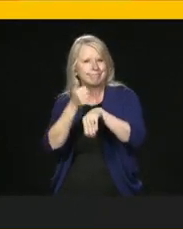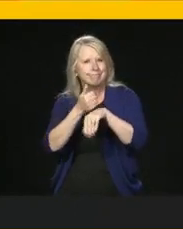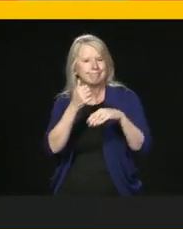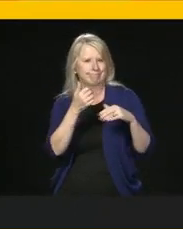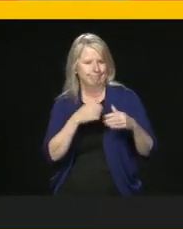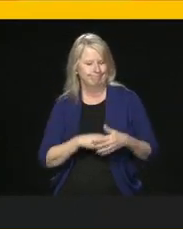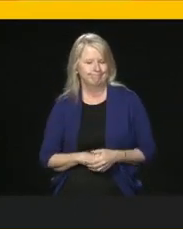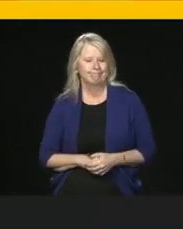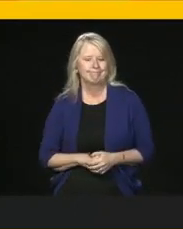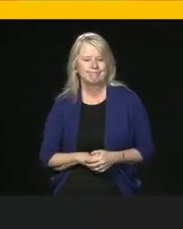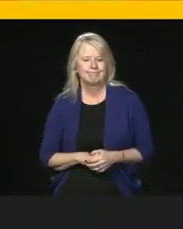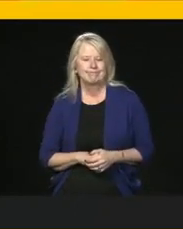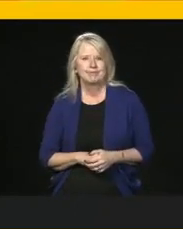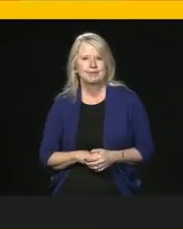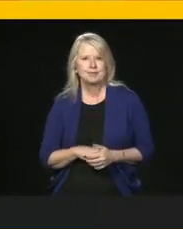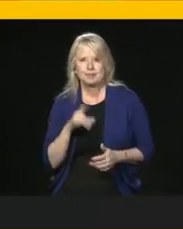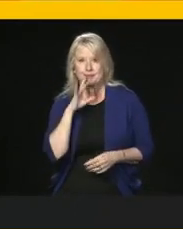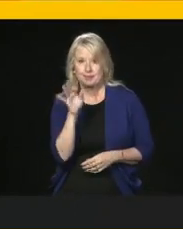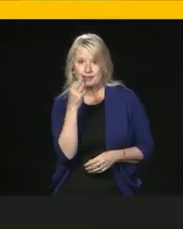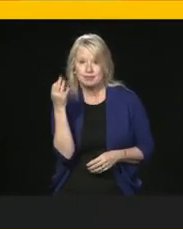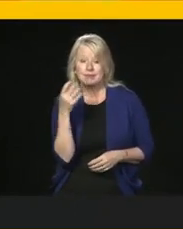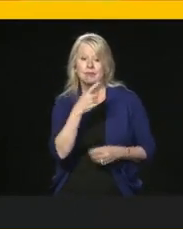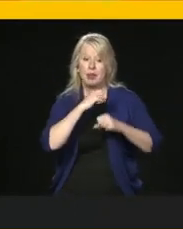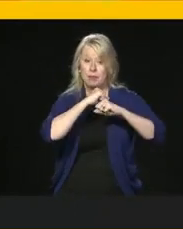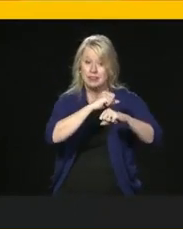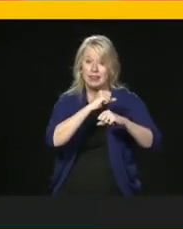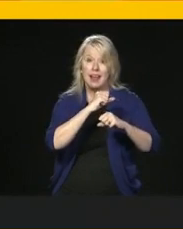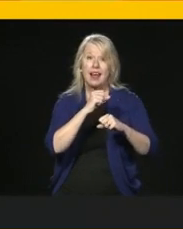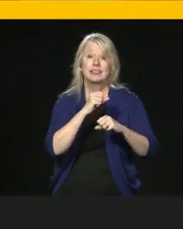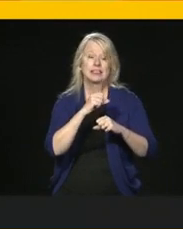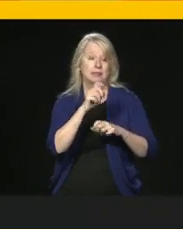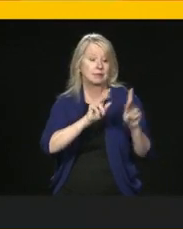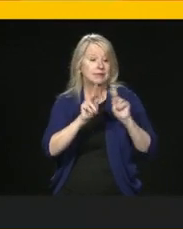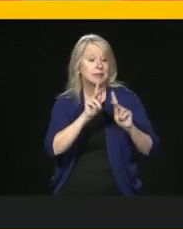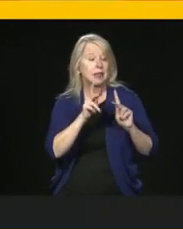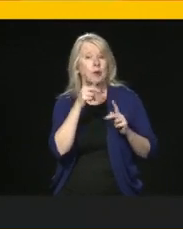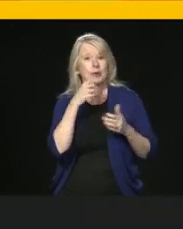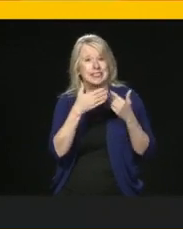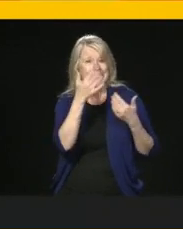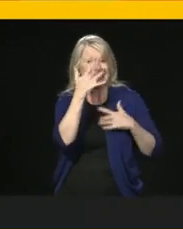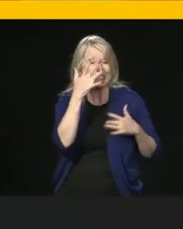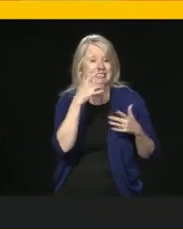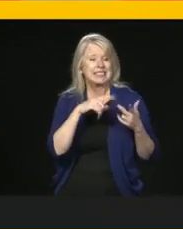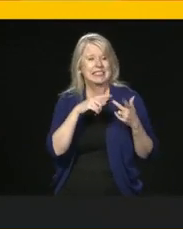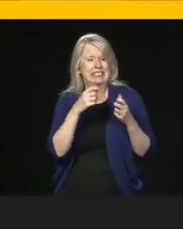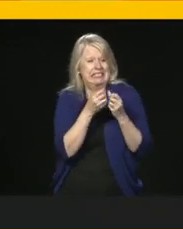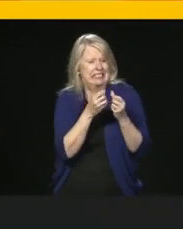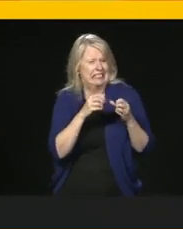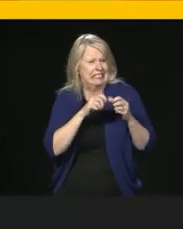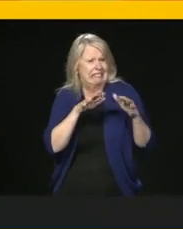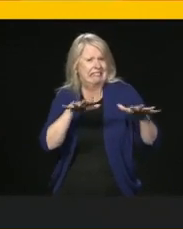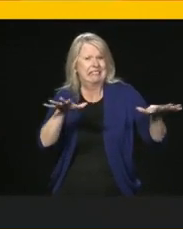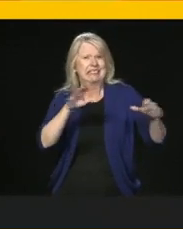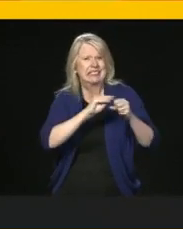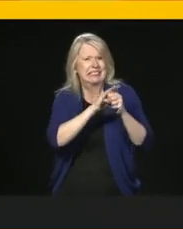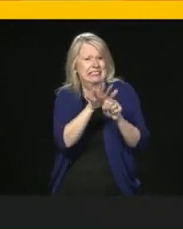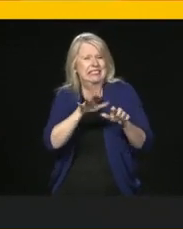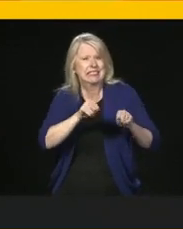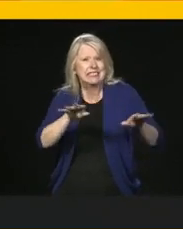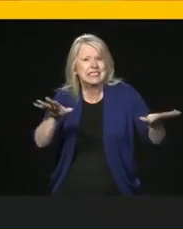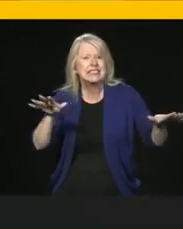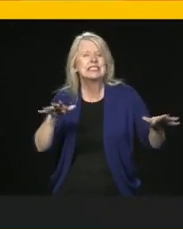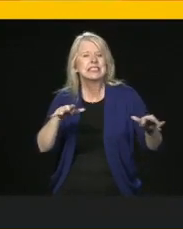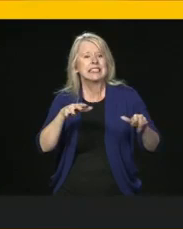éviter que la propagation s'accélère encore davantage dans les milieux spread in high-risk settings, we need